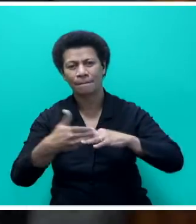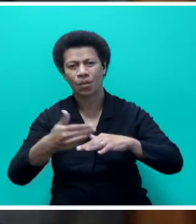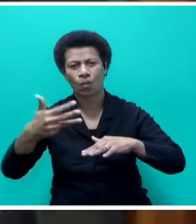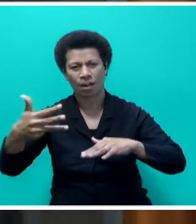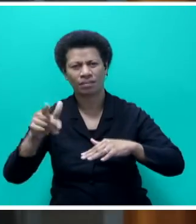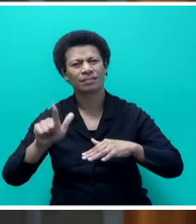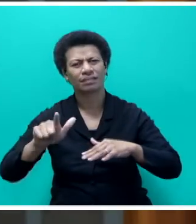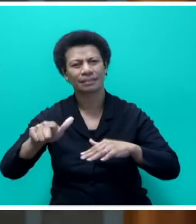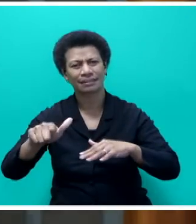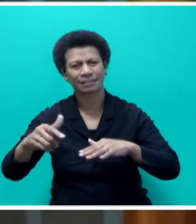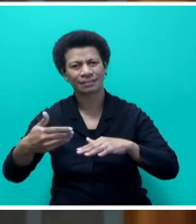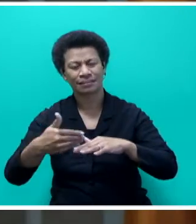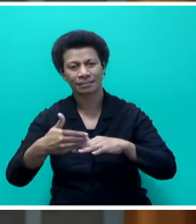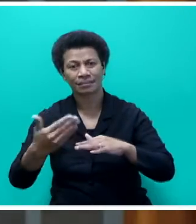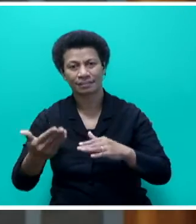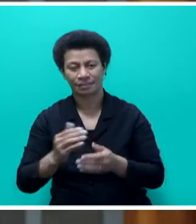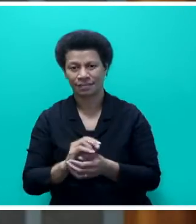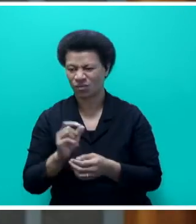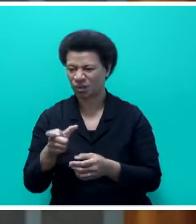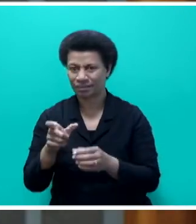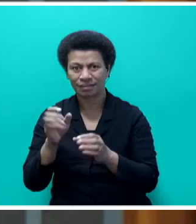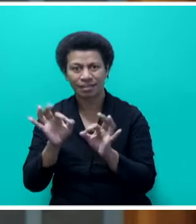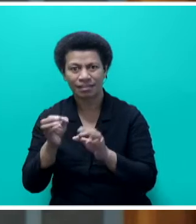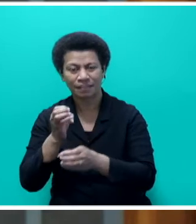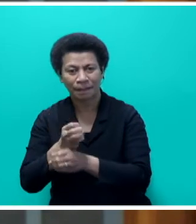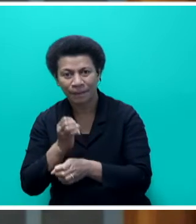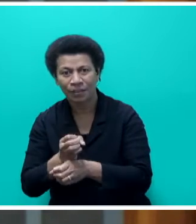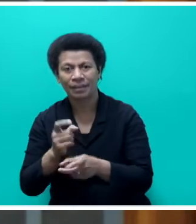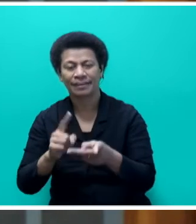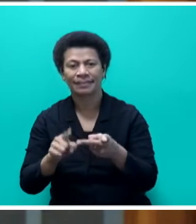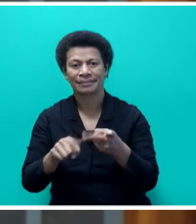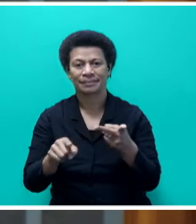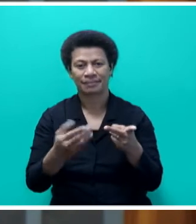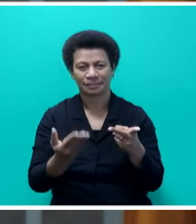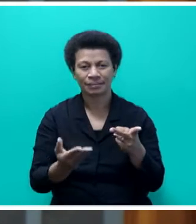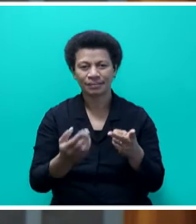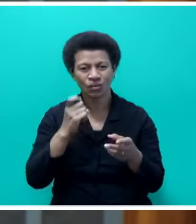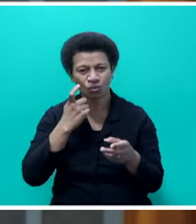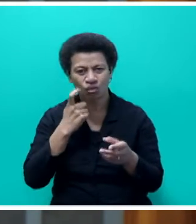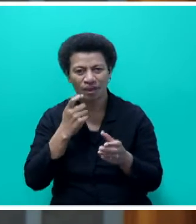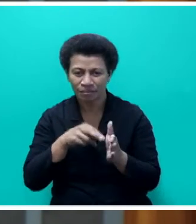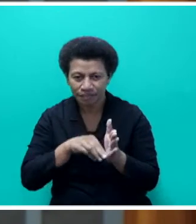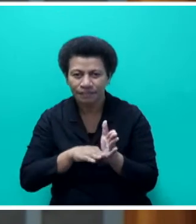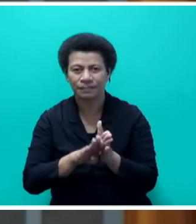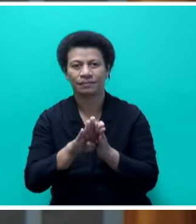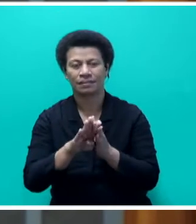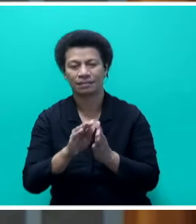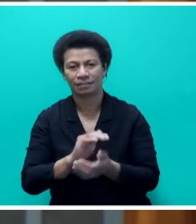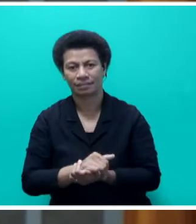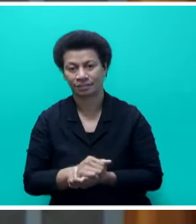government was investing resources in unemployment support and economic recovery initiatives. And due, again, also to the